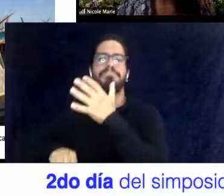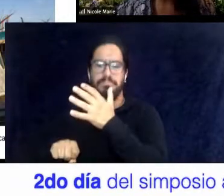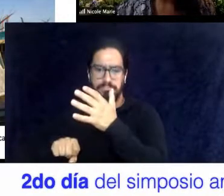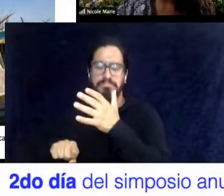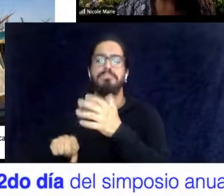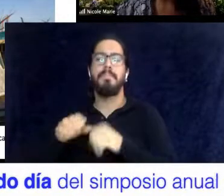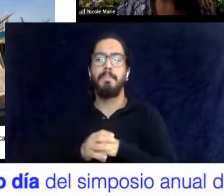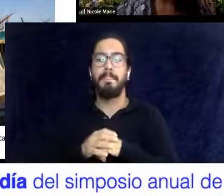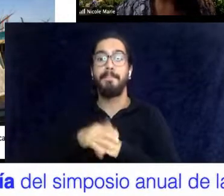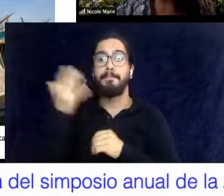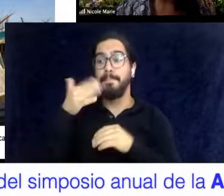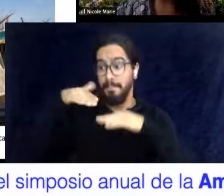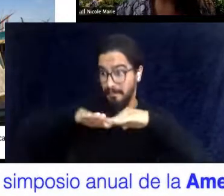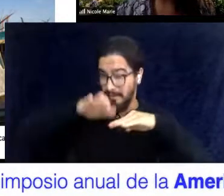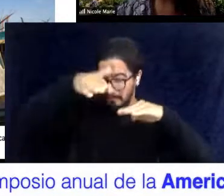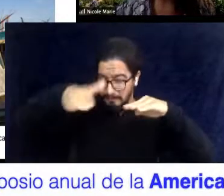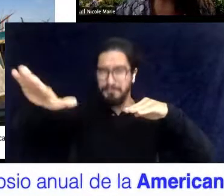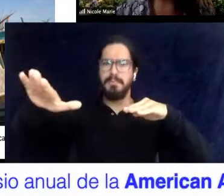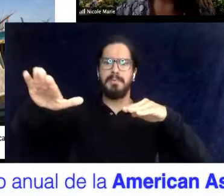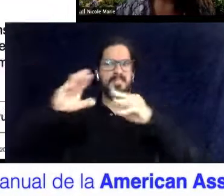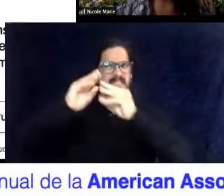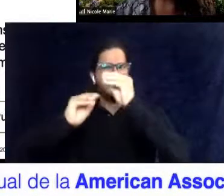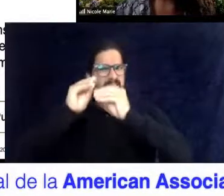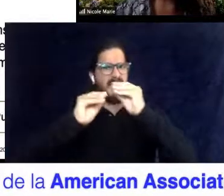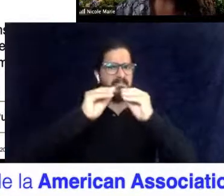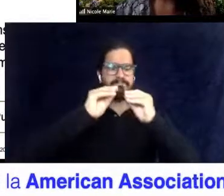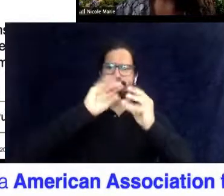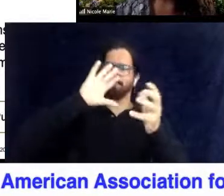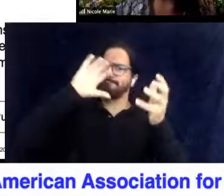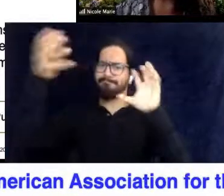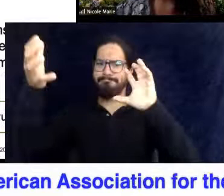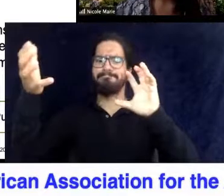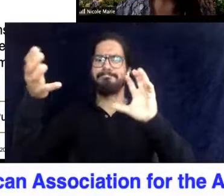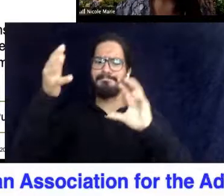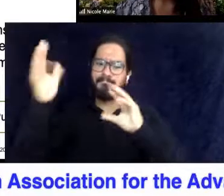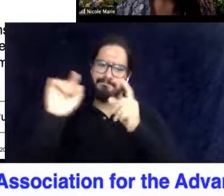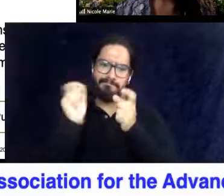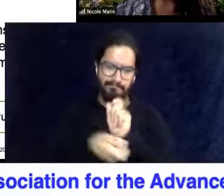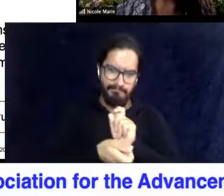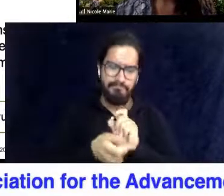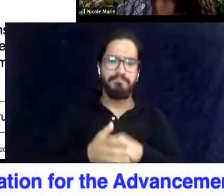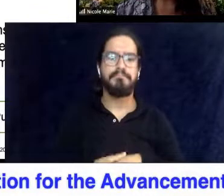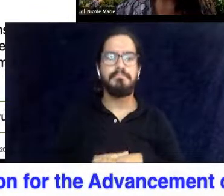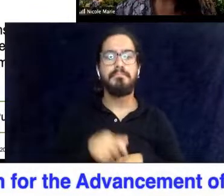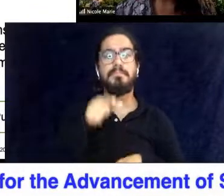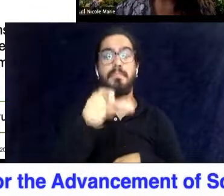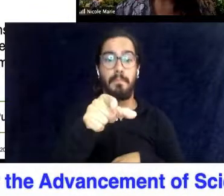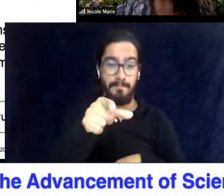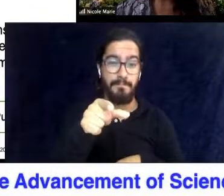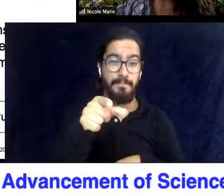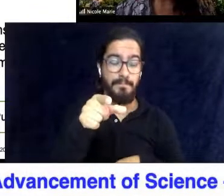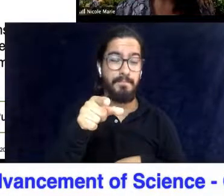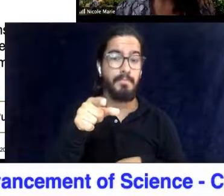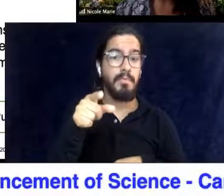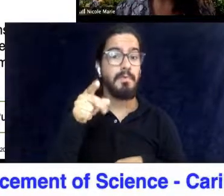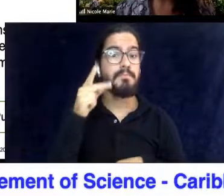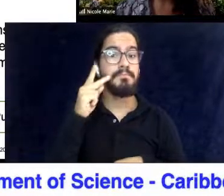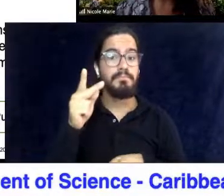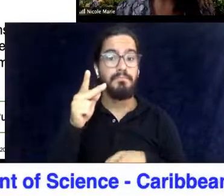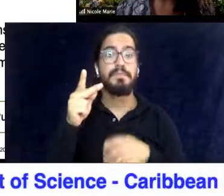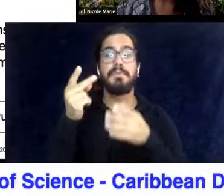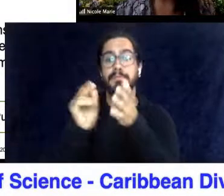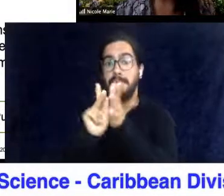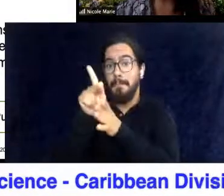the entire ecosystem. Next. And although the effect of these hurricanes on the plant communities had been